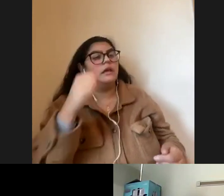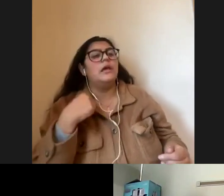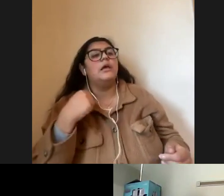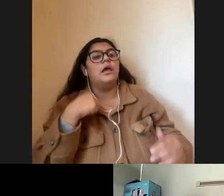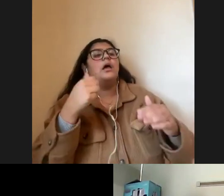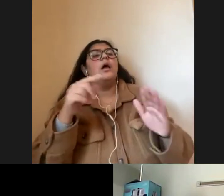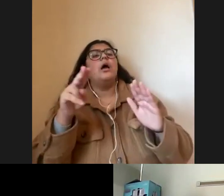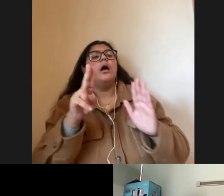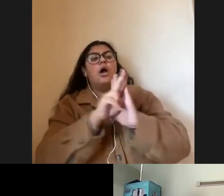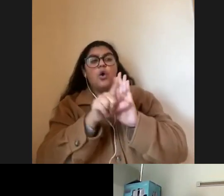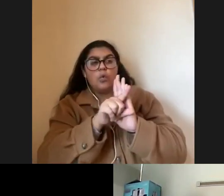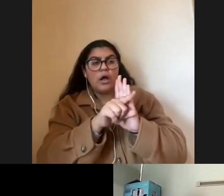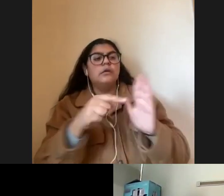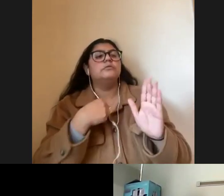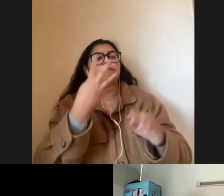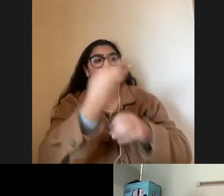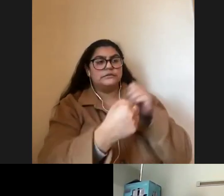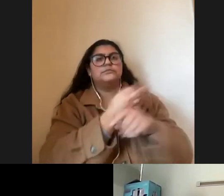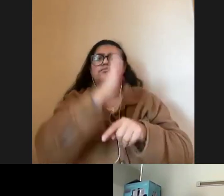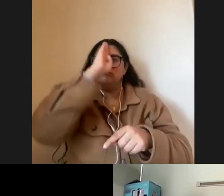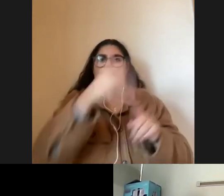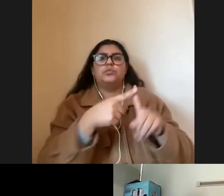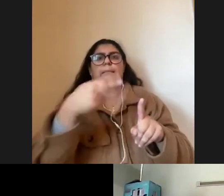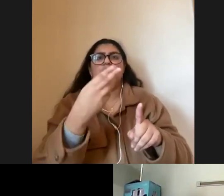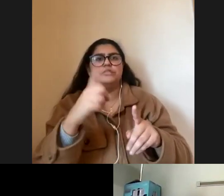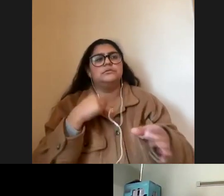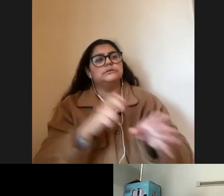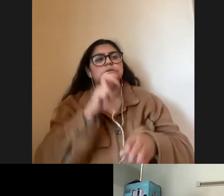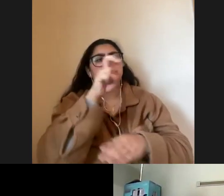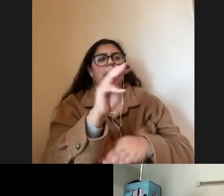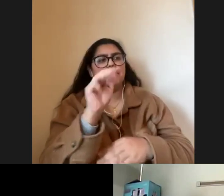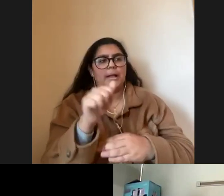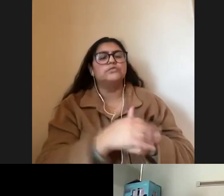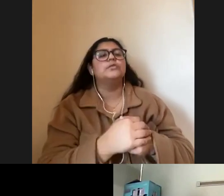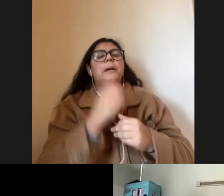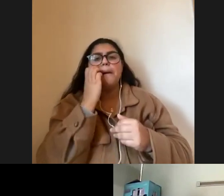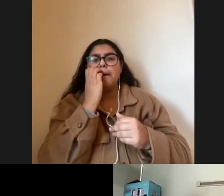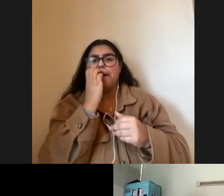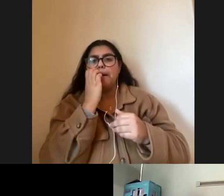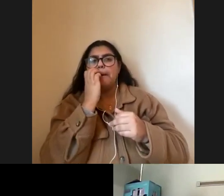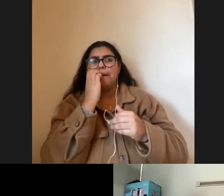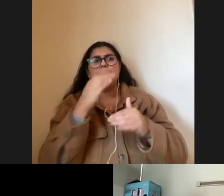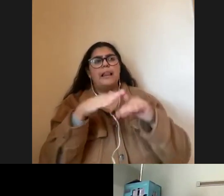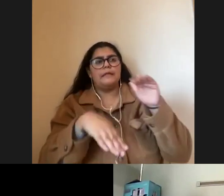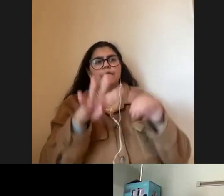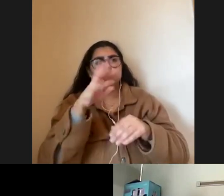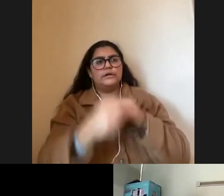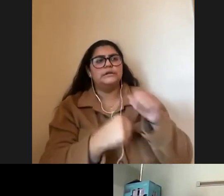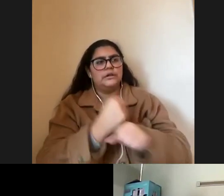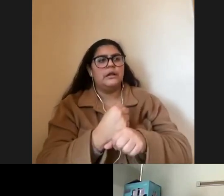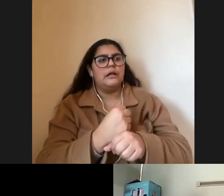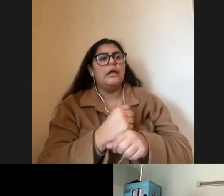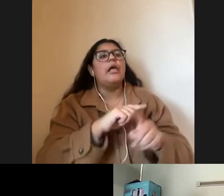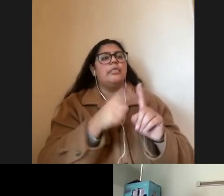and I went straight to PhD. I skipped the master's and straight to PhD, did that in a little under 4 years. And then I did